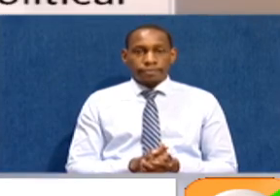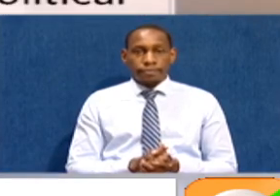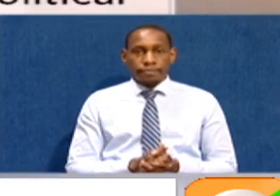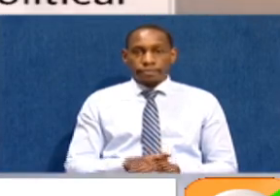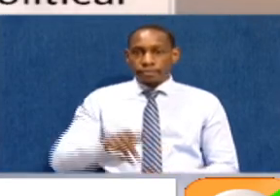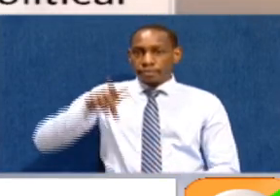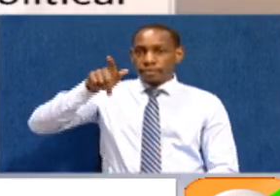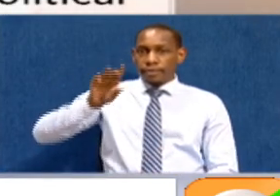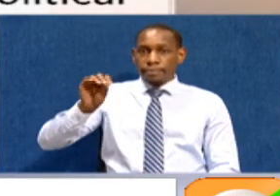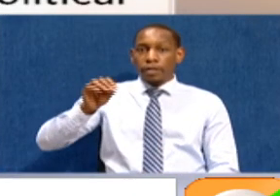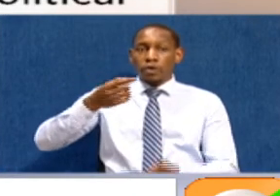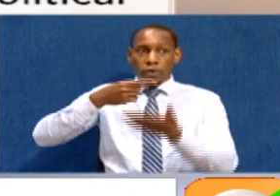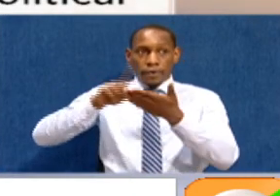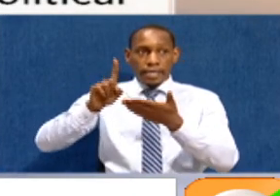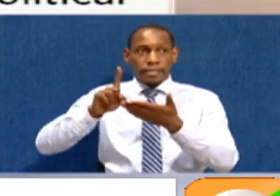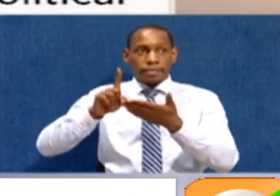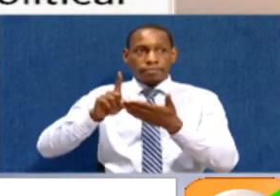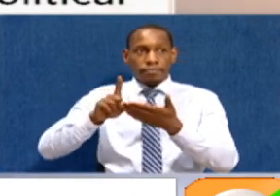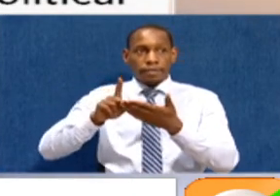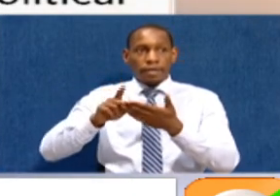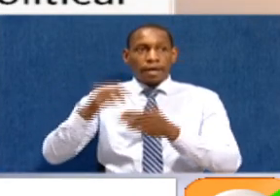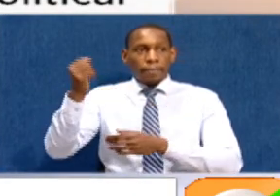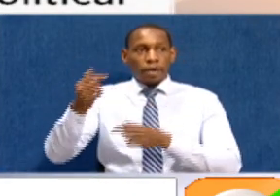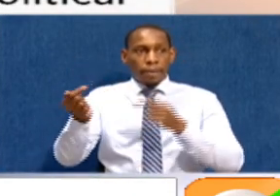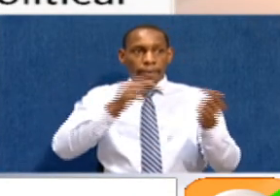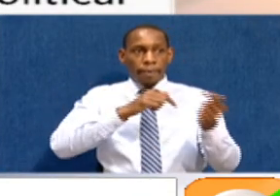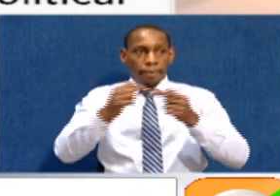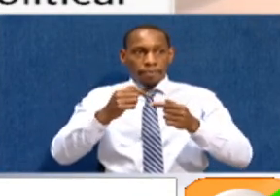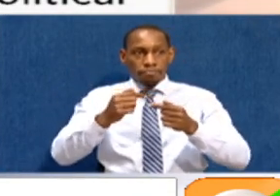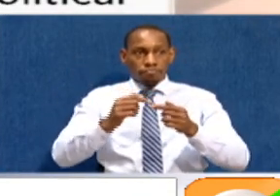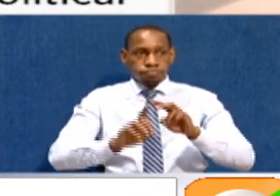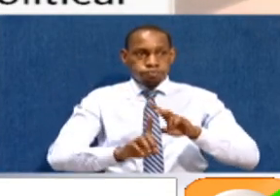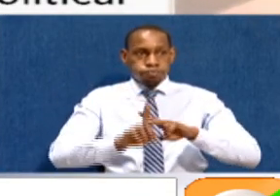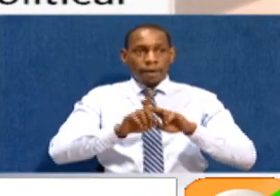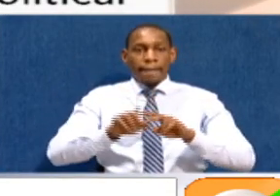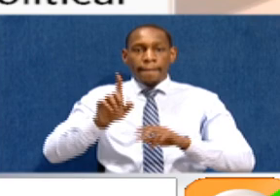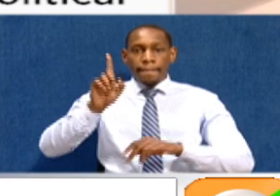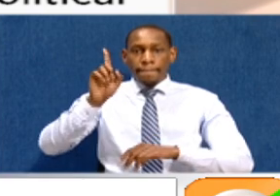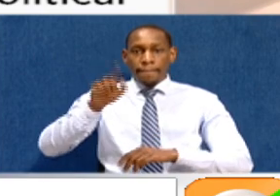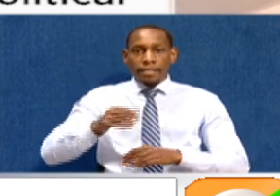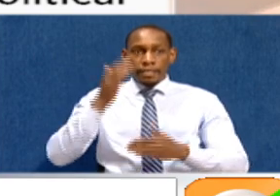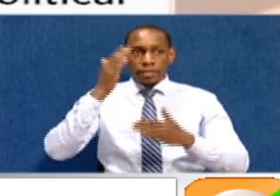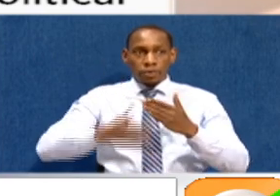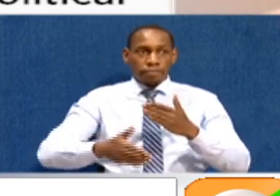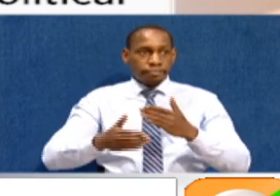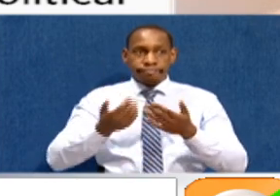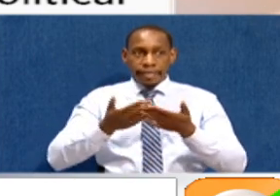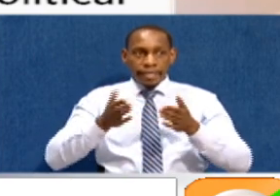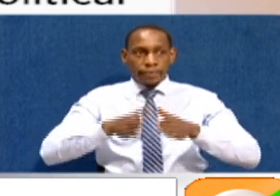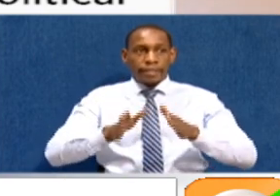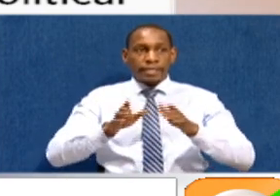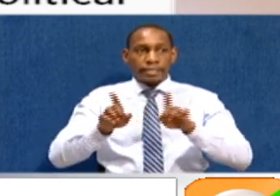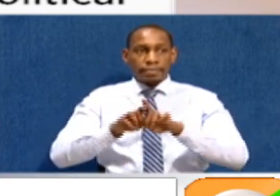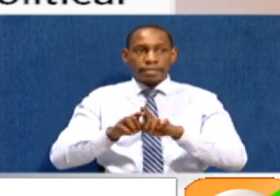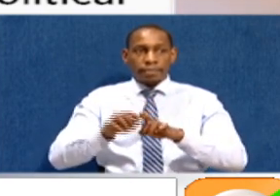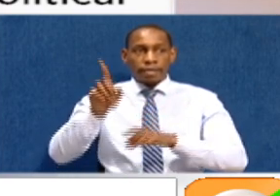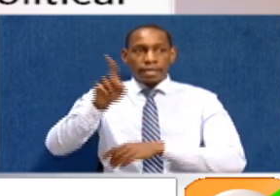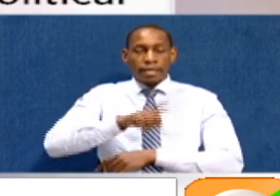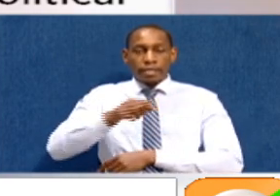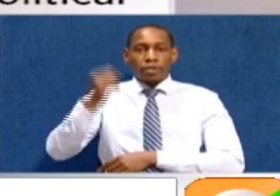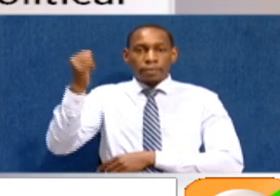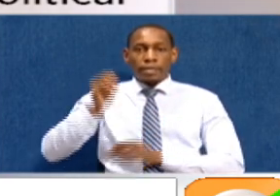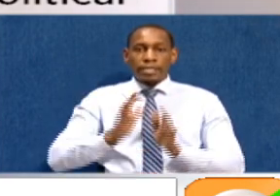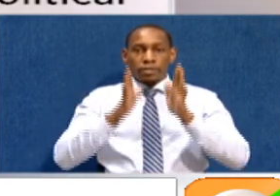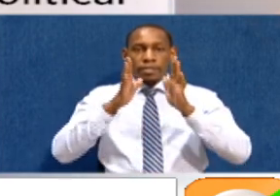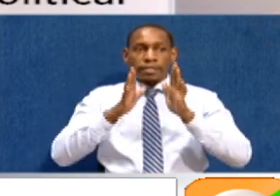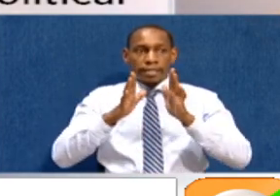David Davies says, PLO is right. Drums of political war are beating and they need to be stopped by whatever means, even if it is banning political